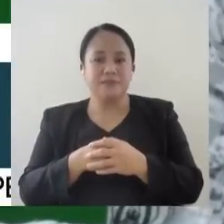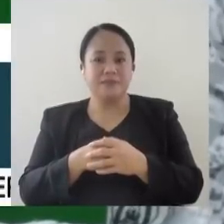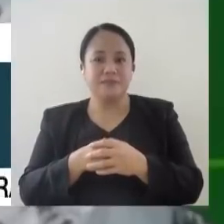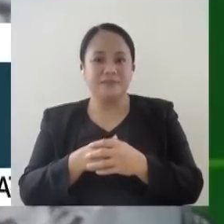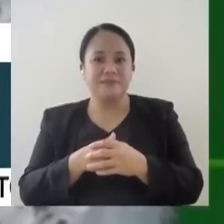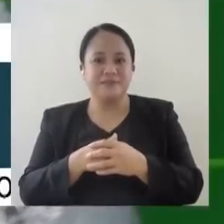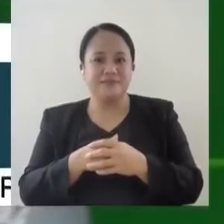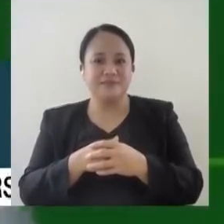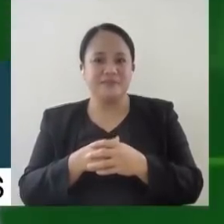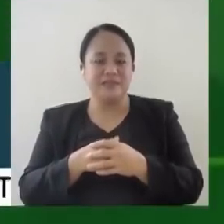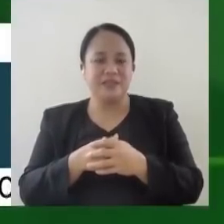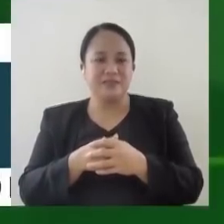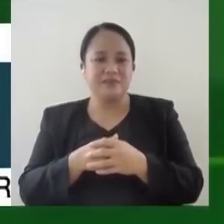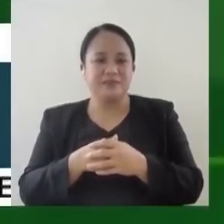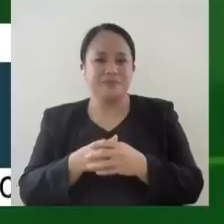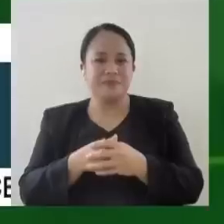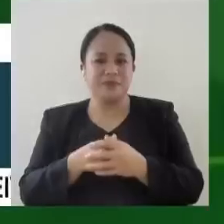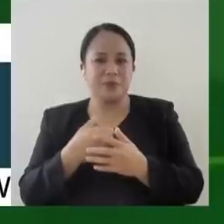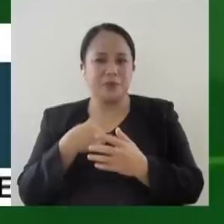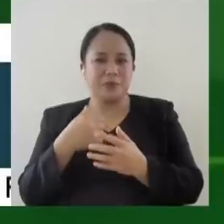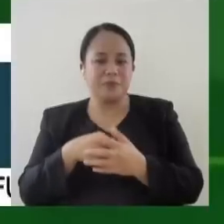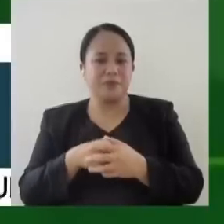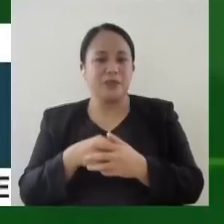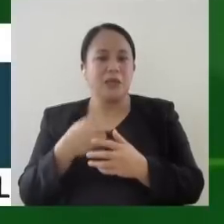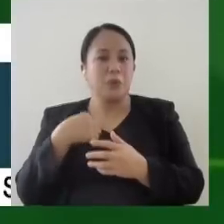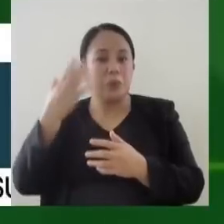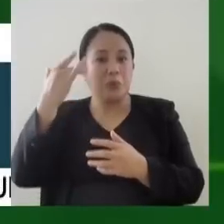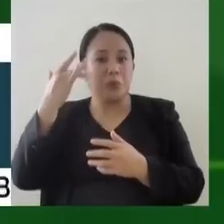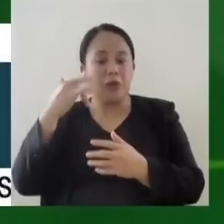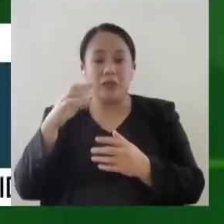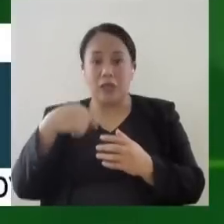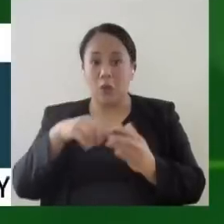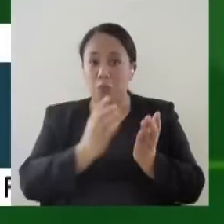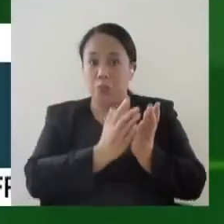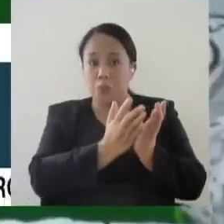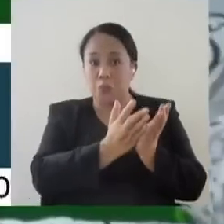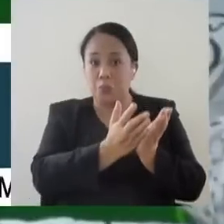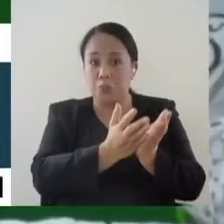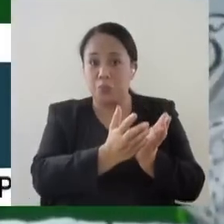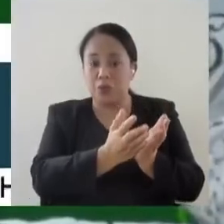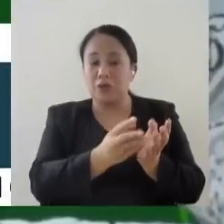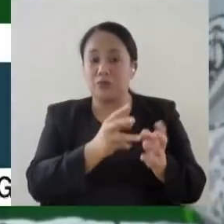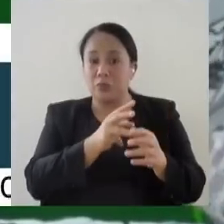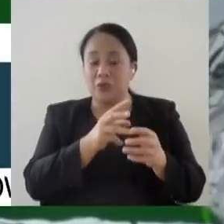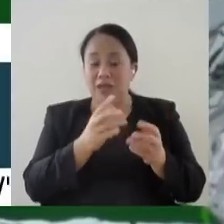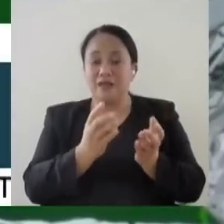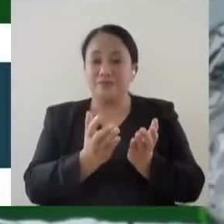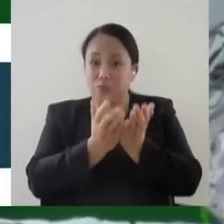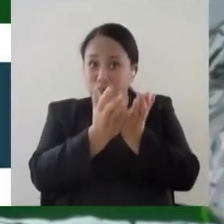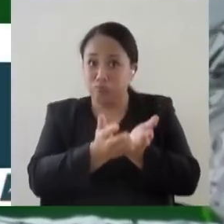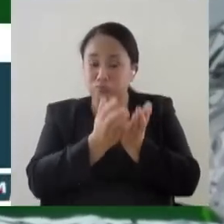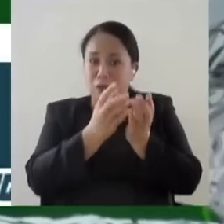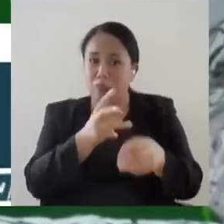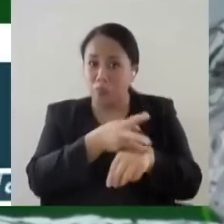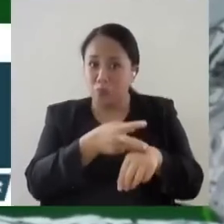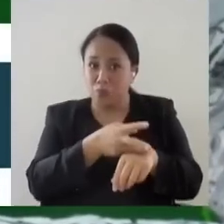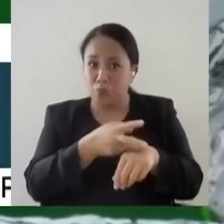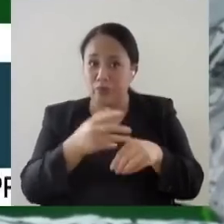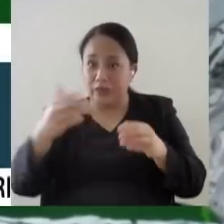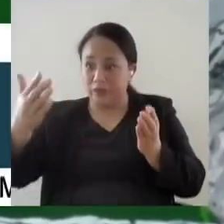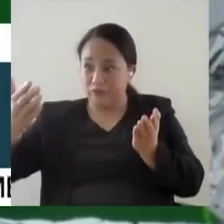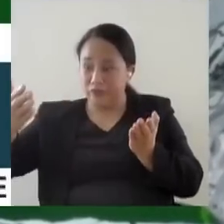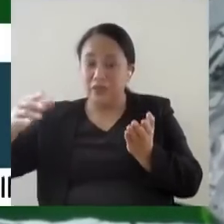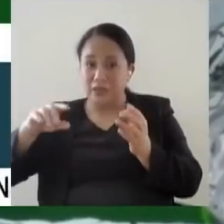na po. Delikado talaga siya, sir, kasi yung mga bangka natin is made from wood. Anything na mangyari dyan na mabangka man yan